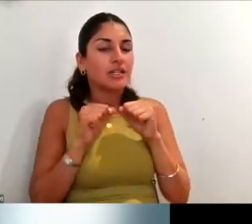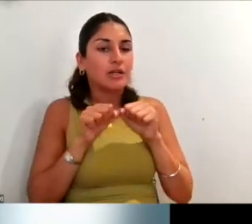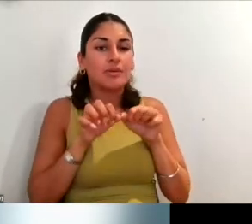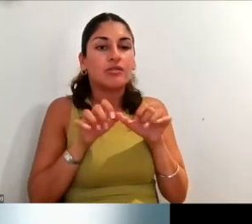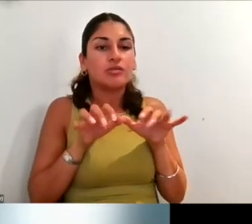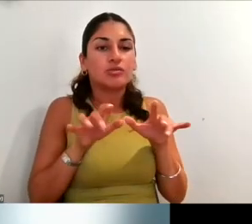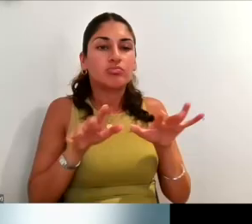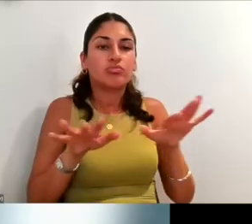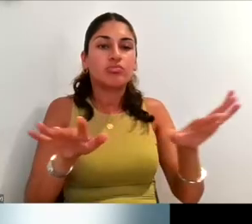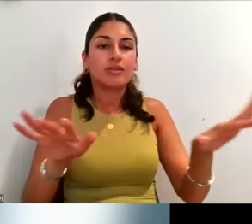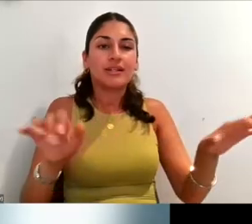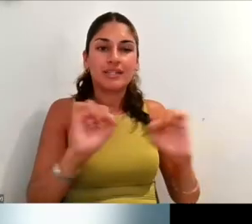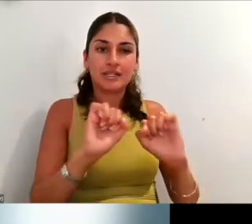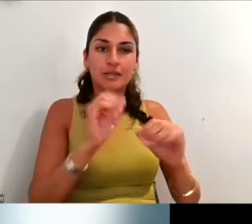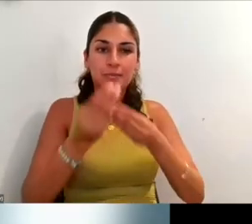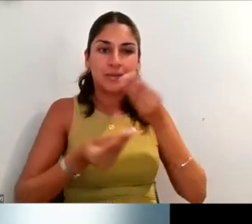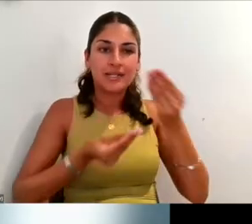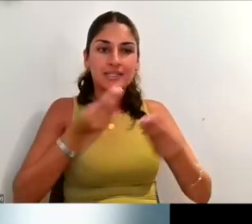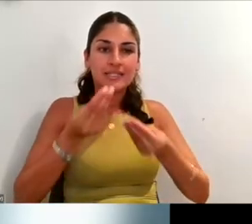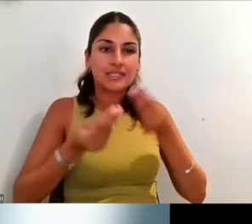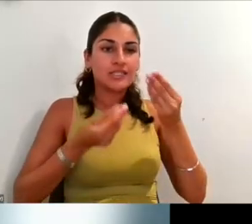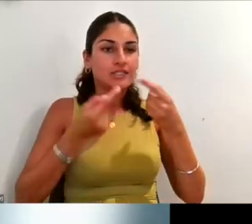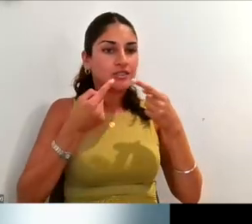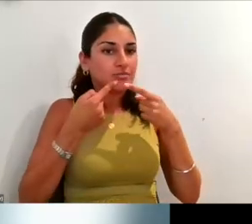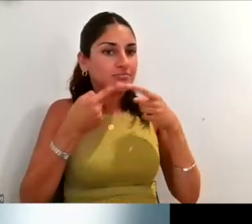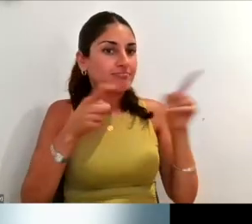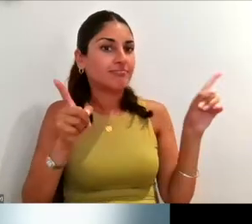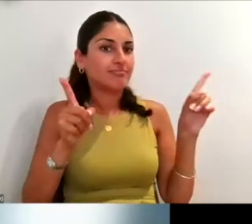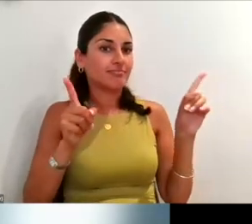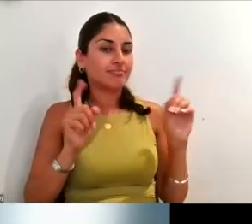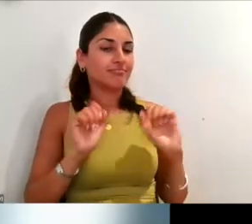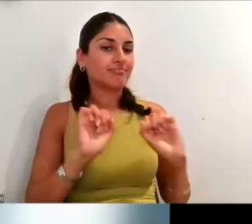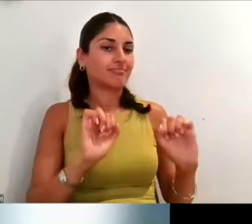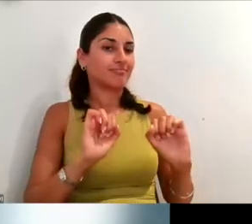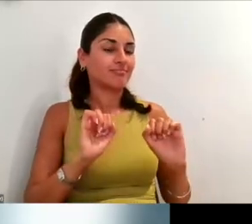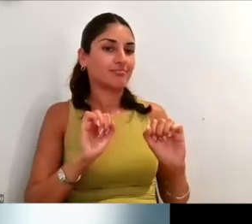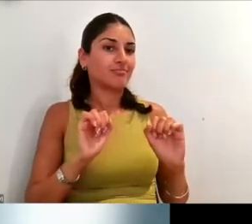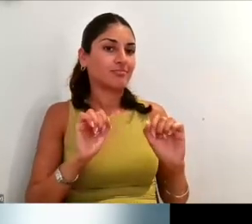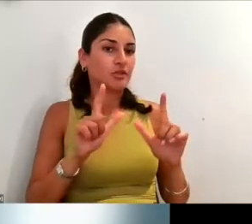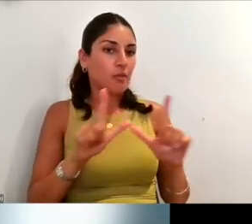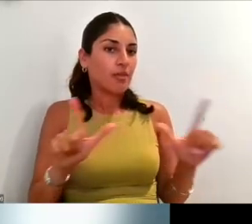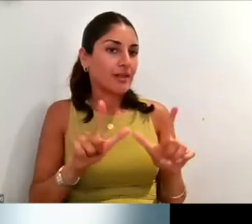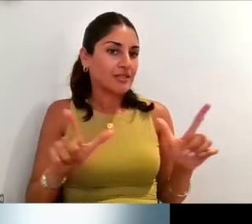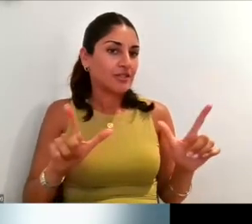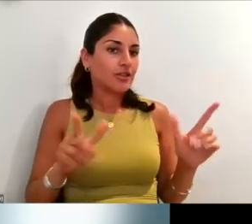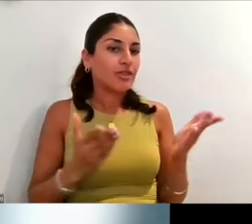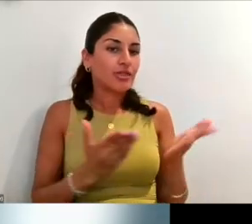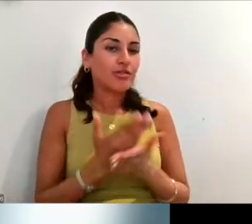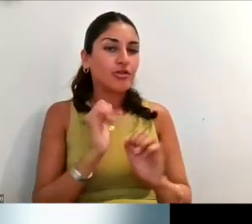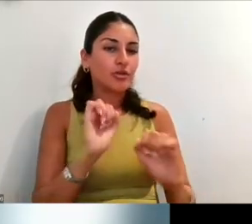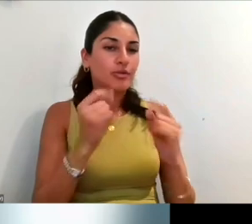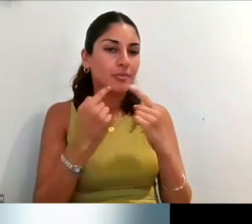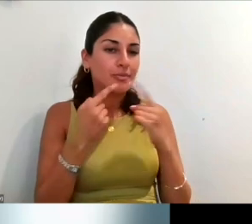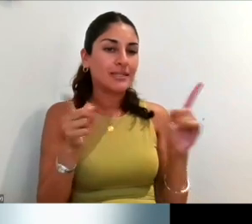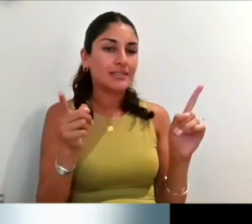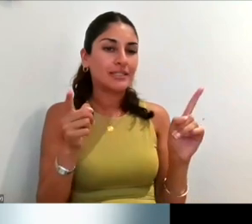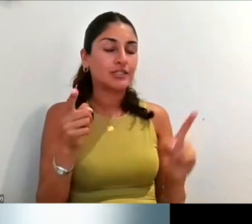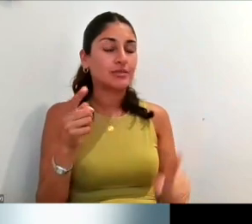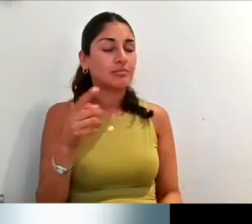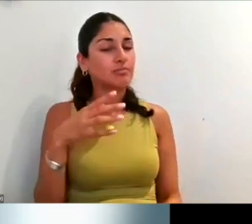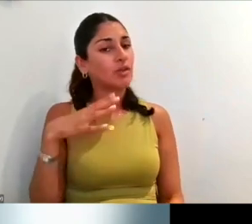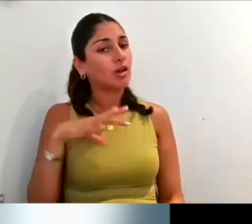your message and spreading what your lessons through your message. And I was wondering